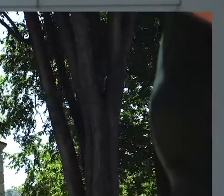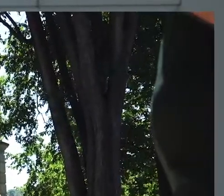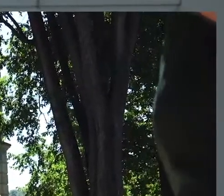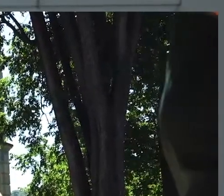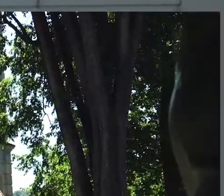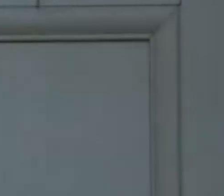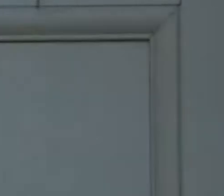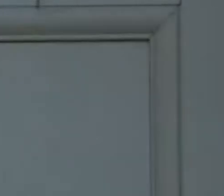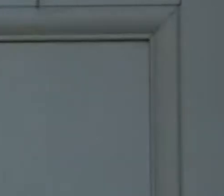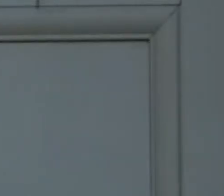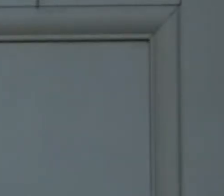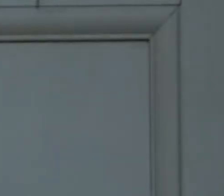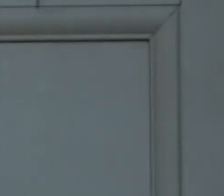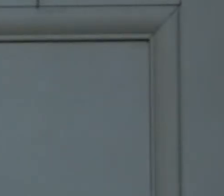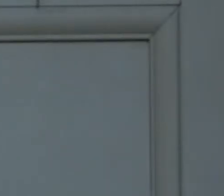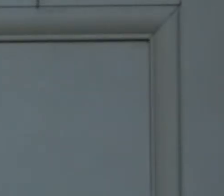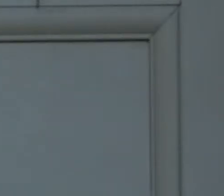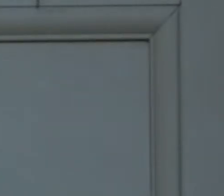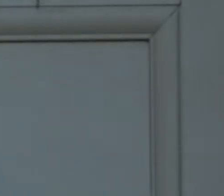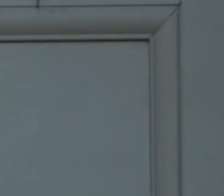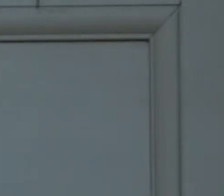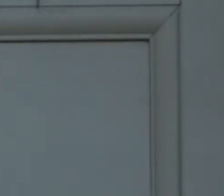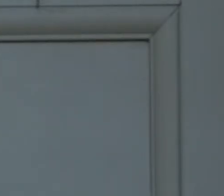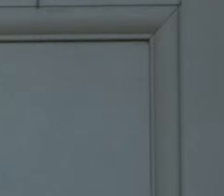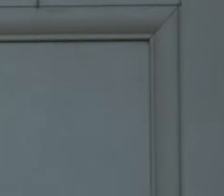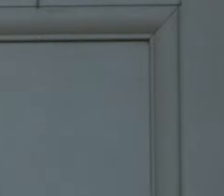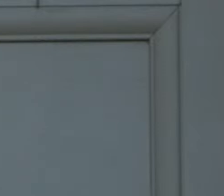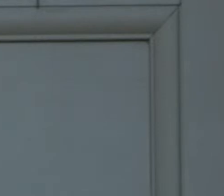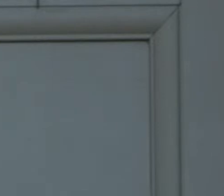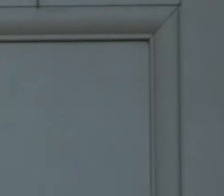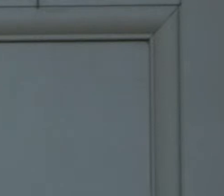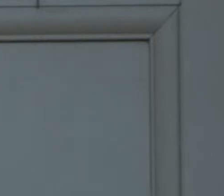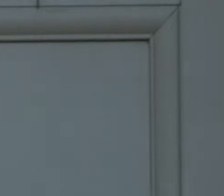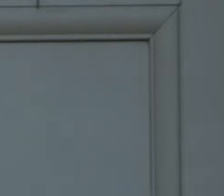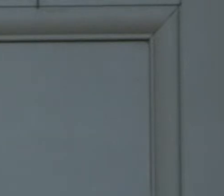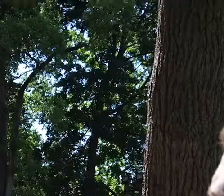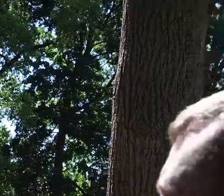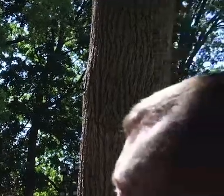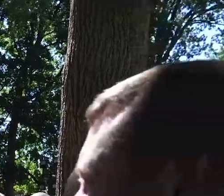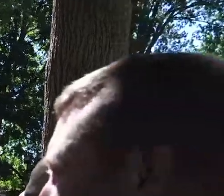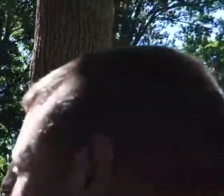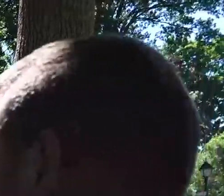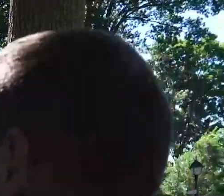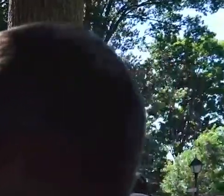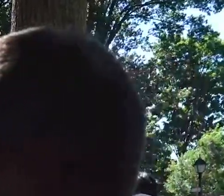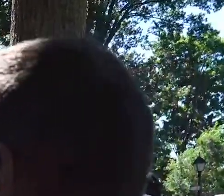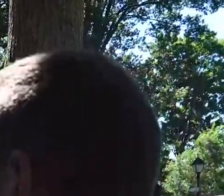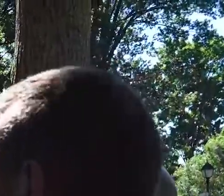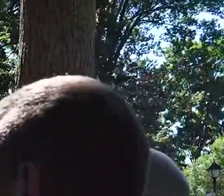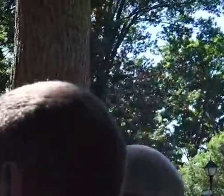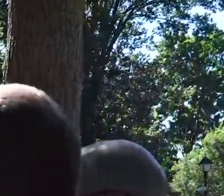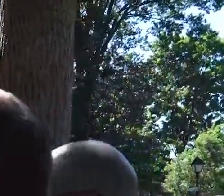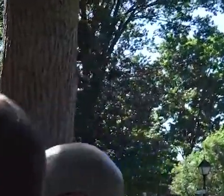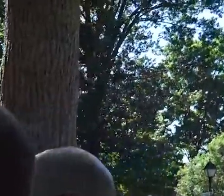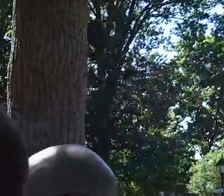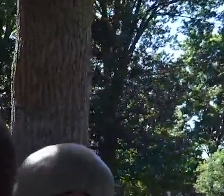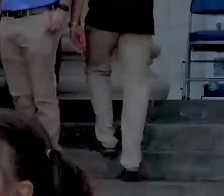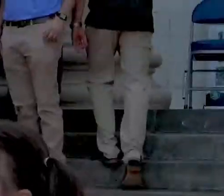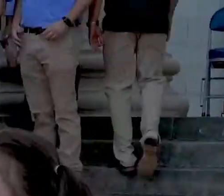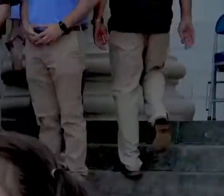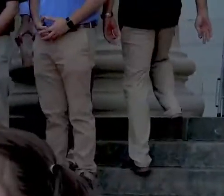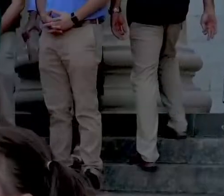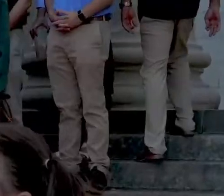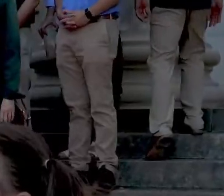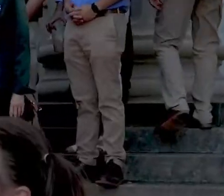truly the finest in the country. And today, we celebrate 100 years of our parks offering unforgettable